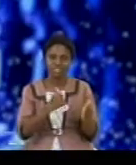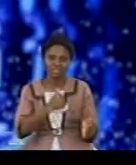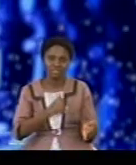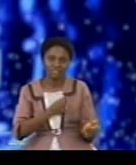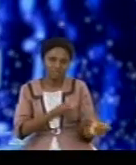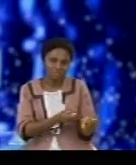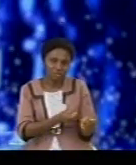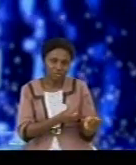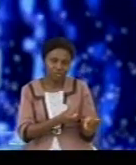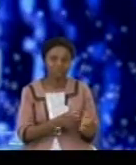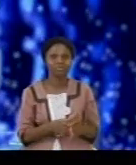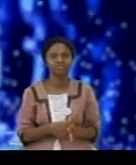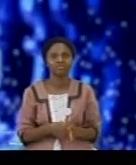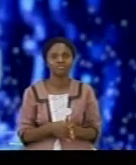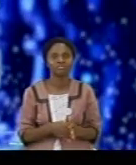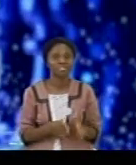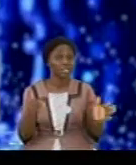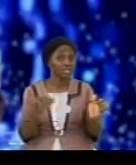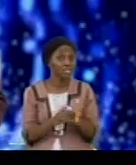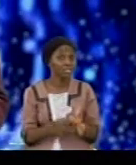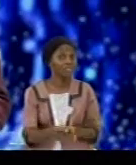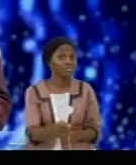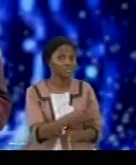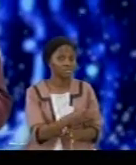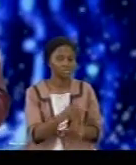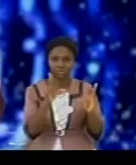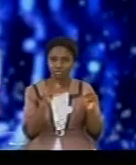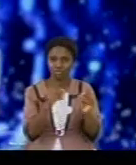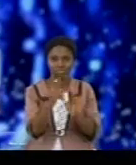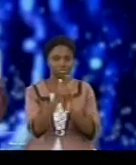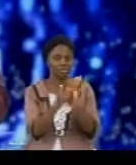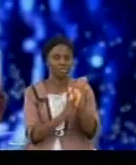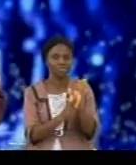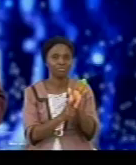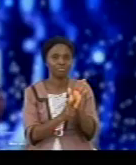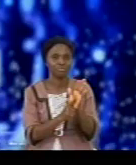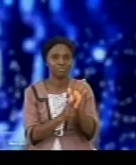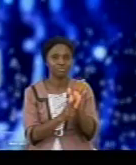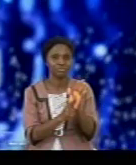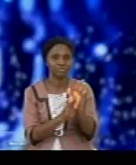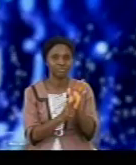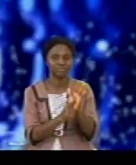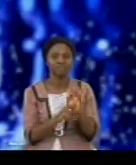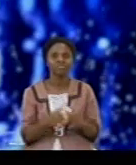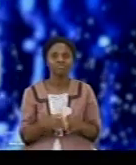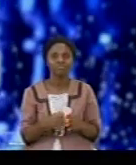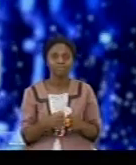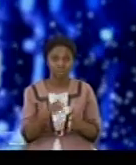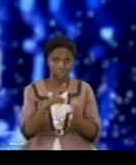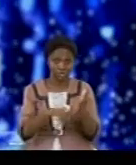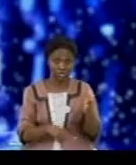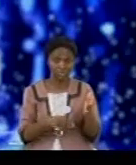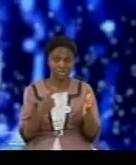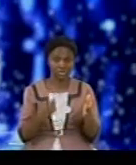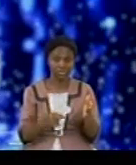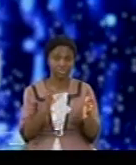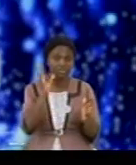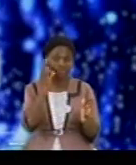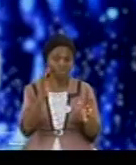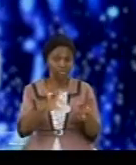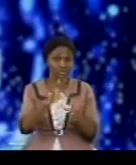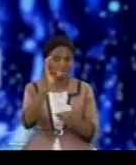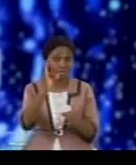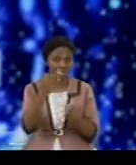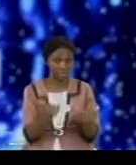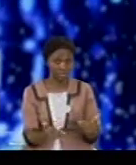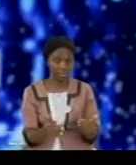Against such, there is no law. We've just read through the fruit of the Spirit, and that is what God wants to see